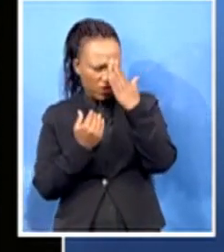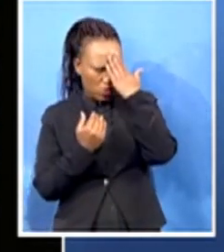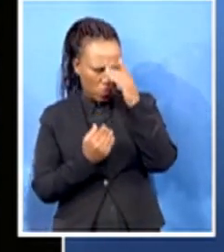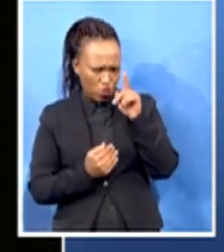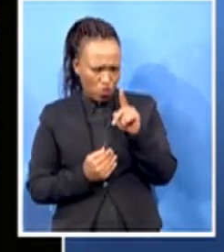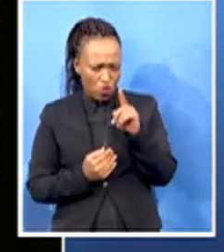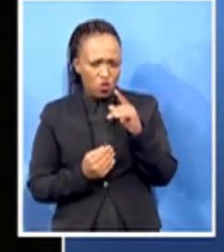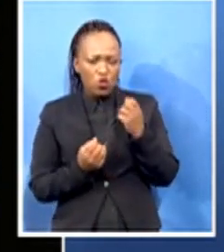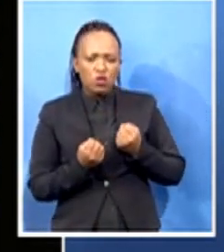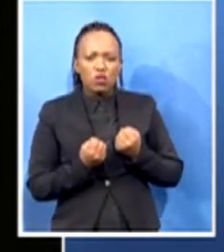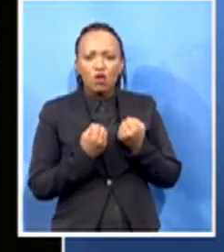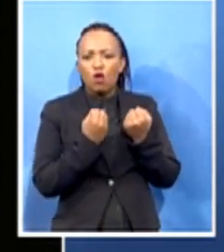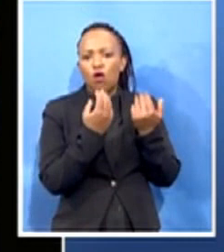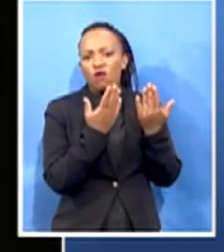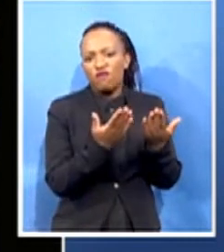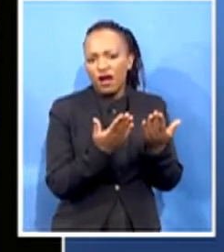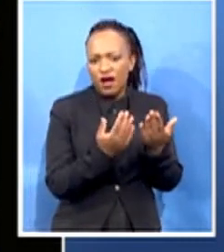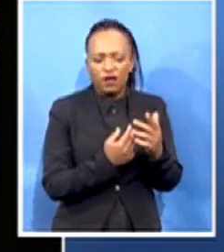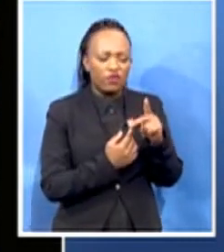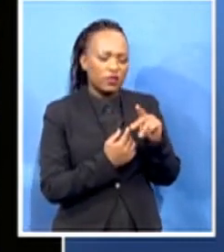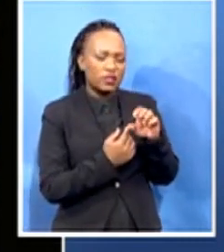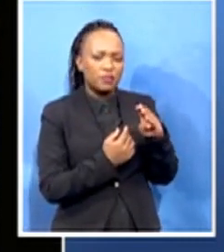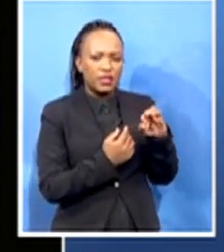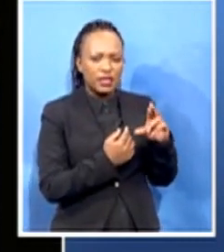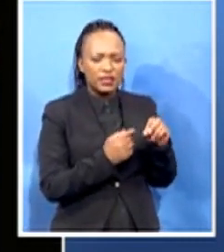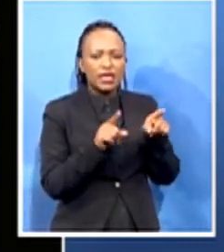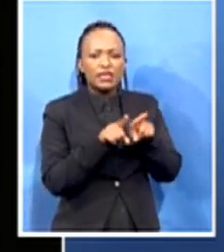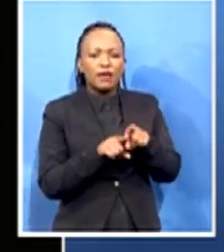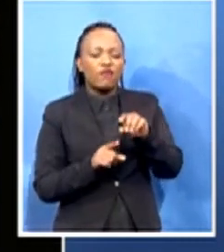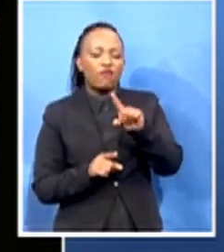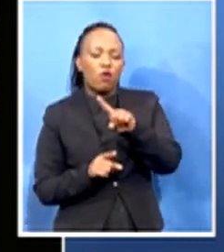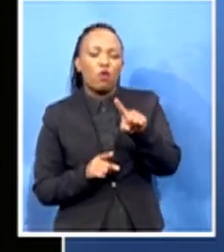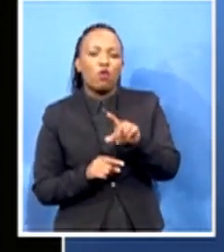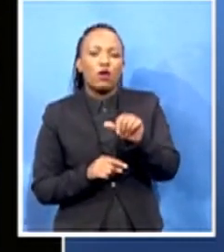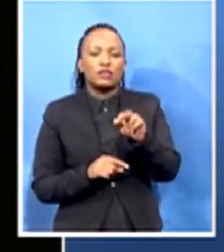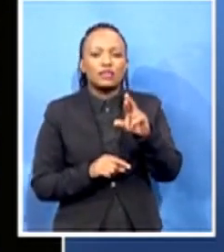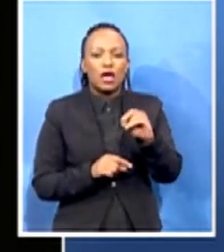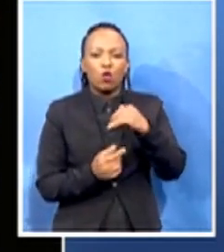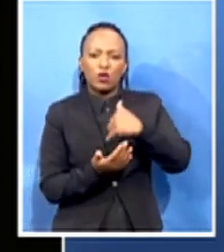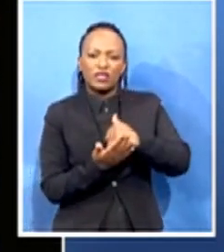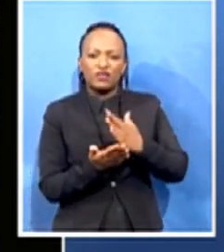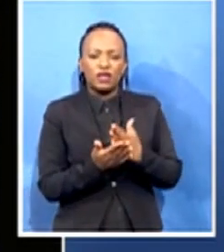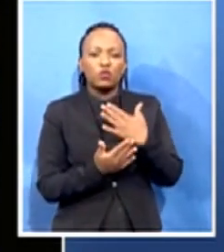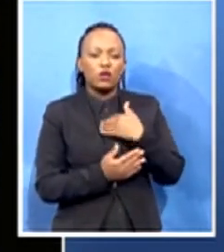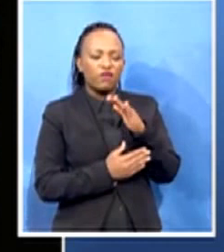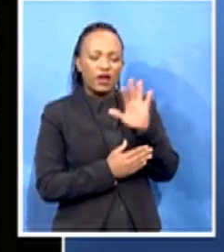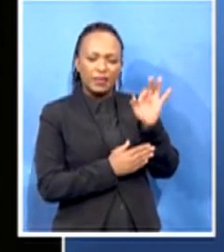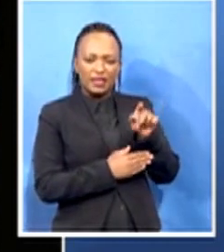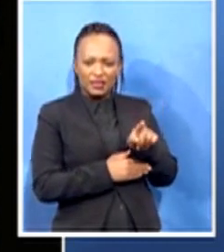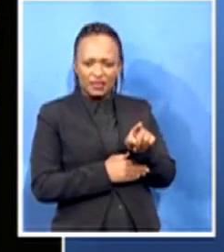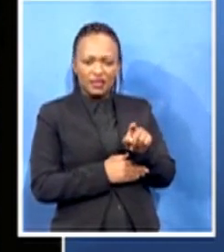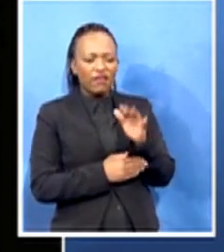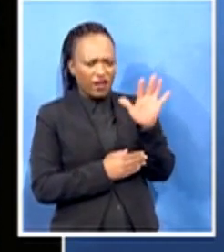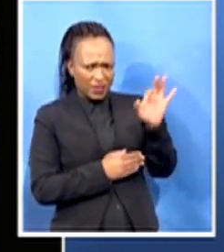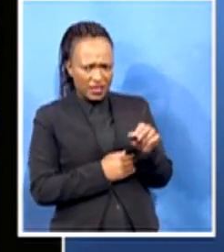whether you know what is the offer of Exxaro that has paid dividends. It's 5%. 5%. But they've declared dividends